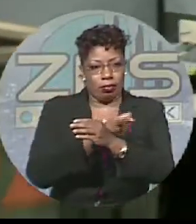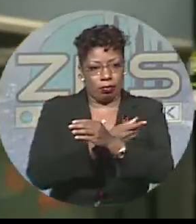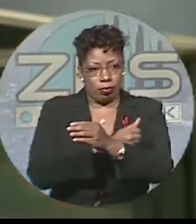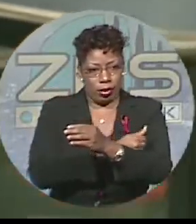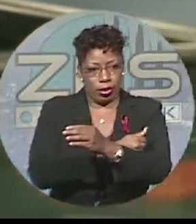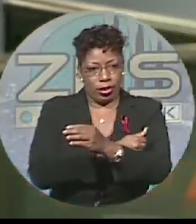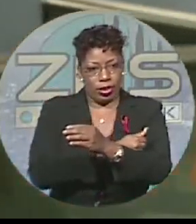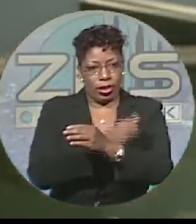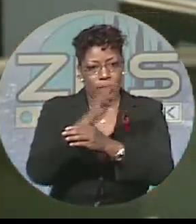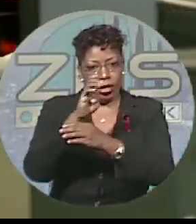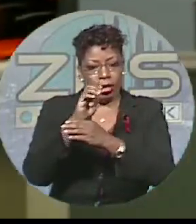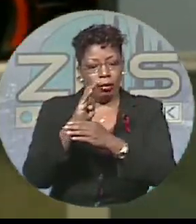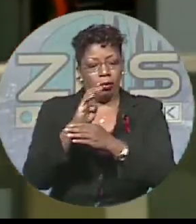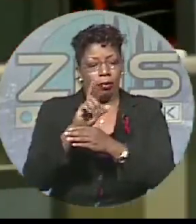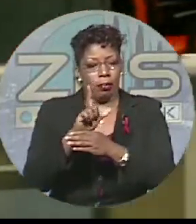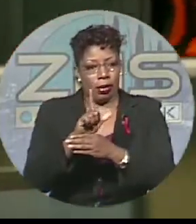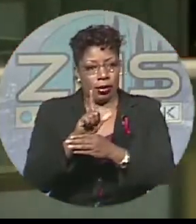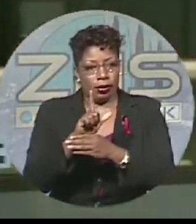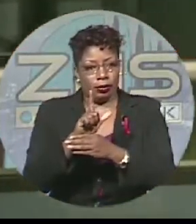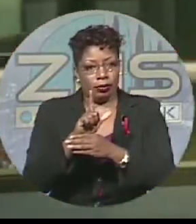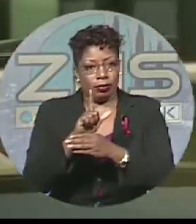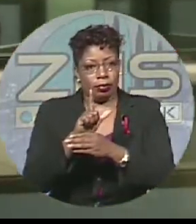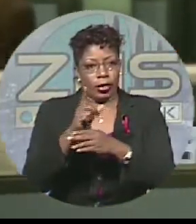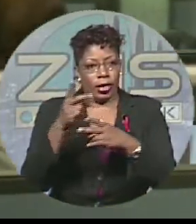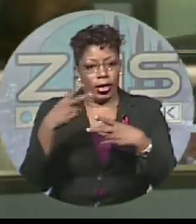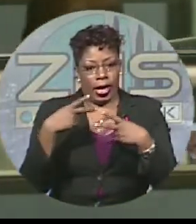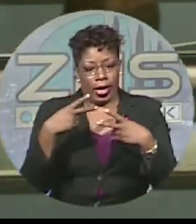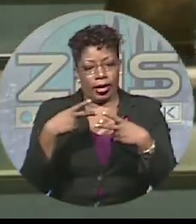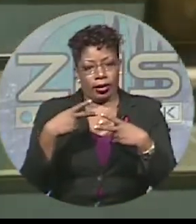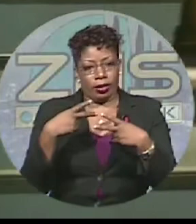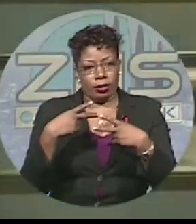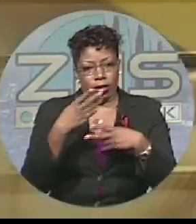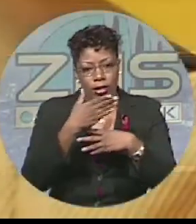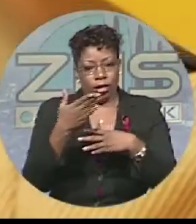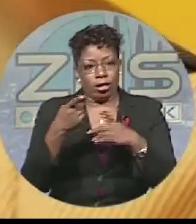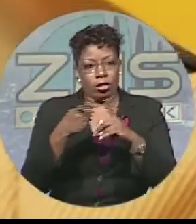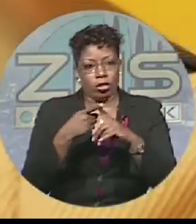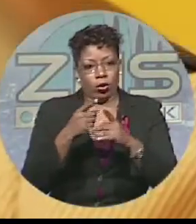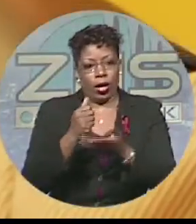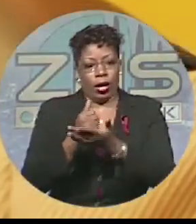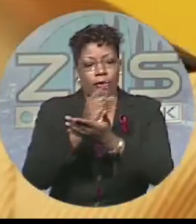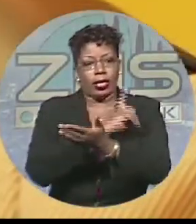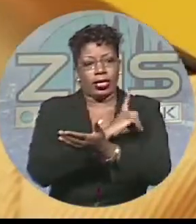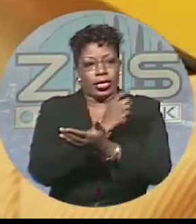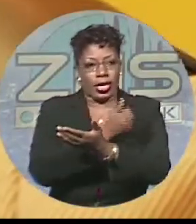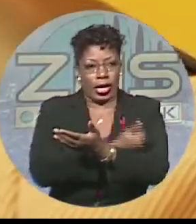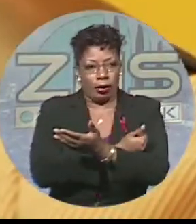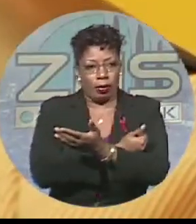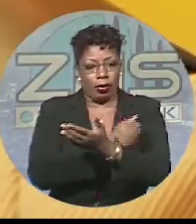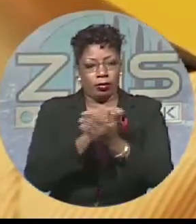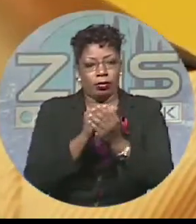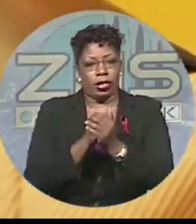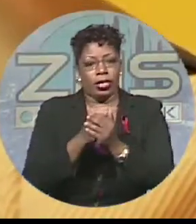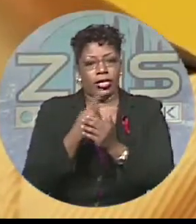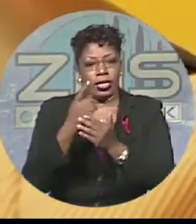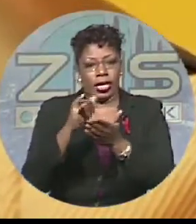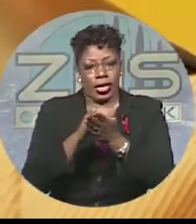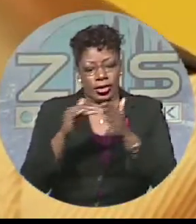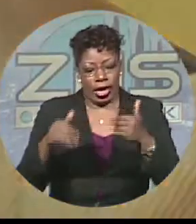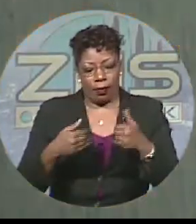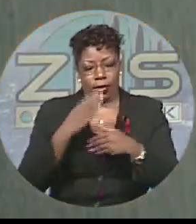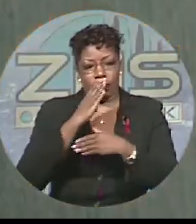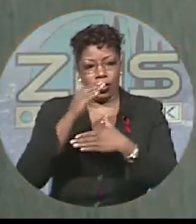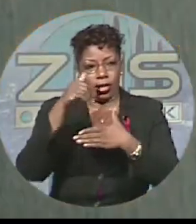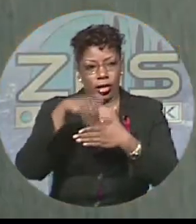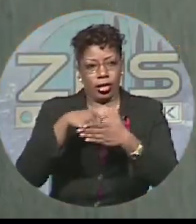is already ahead of the curve with special features that accommodate the disabled. General Manager Troy Sampson says while he's happy to be in the